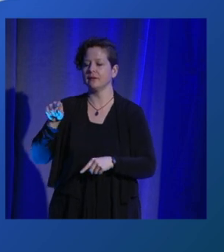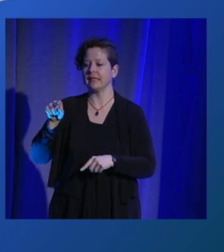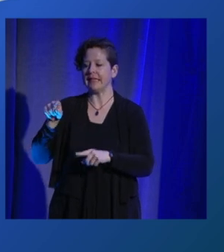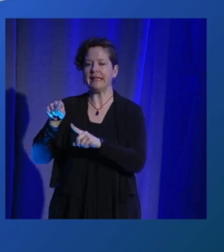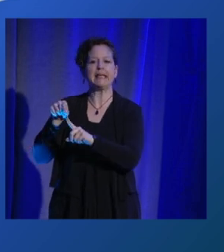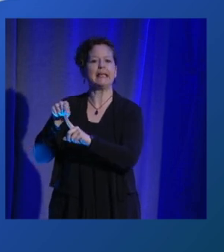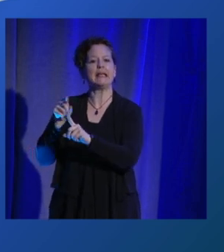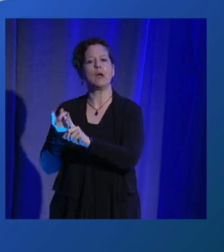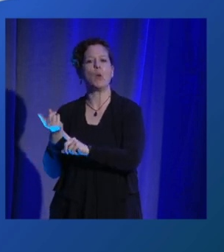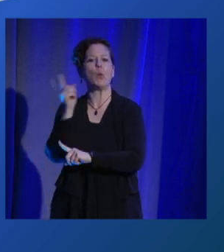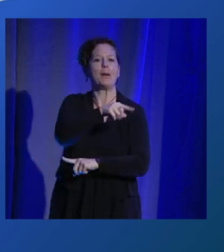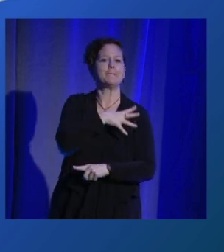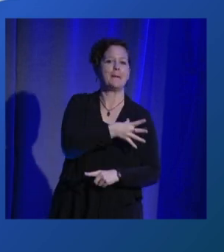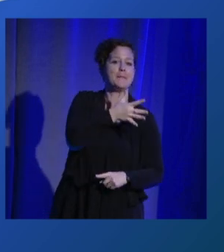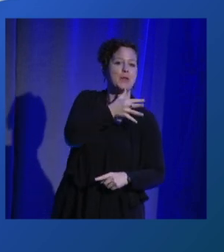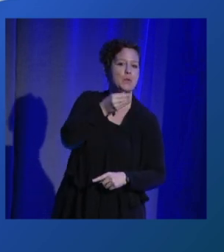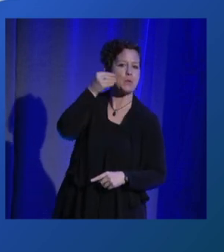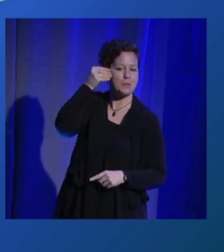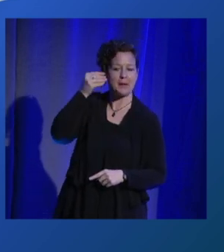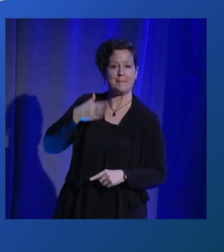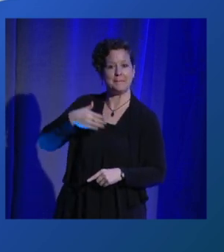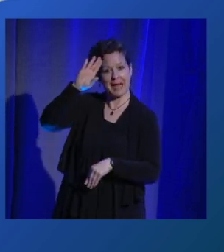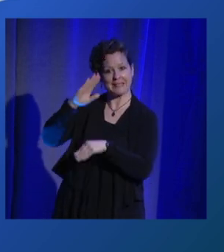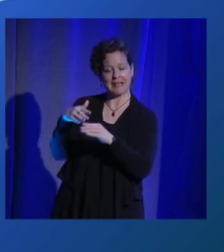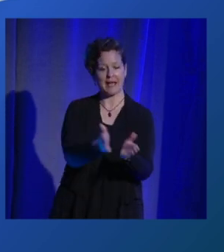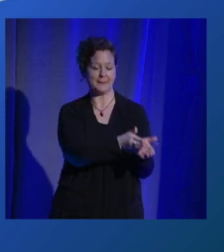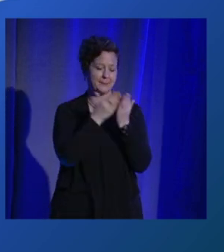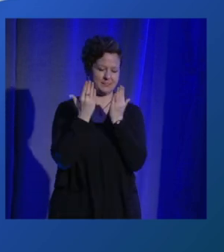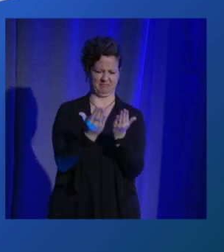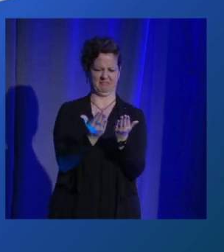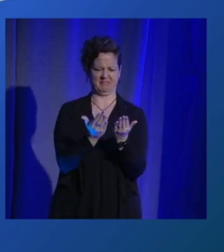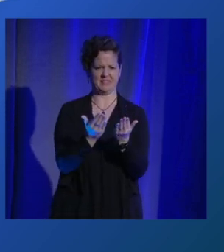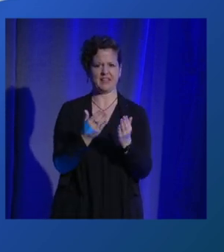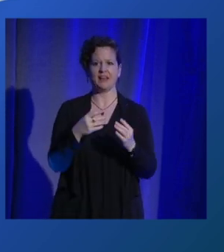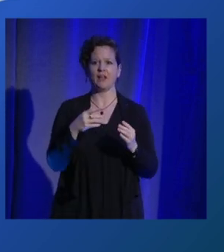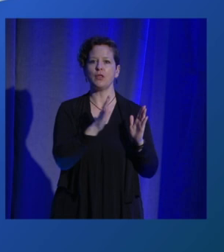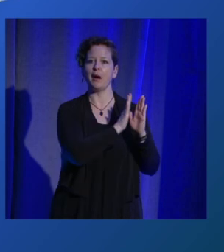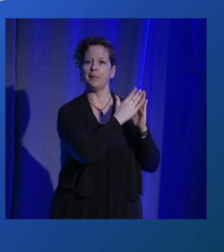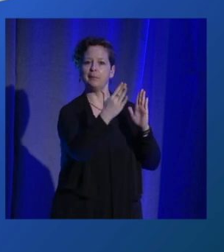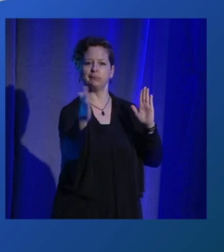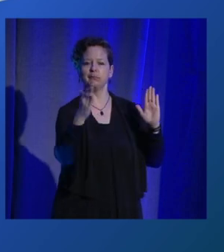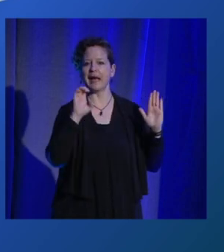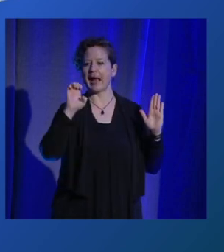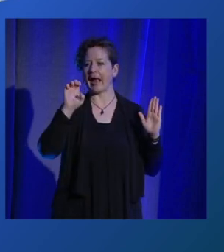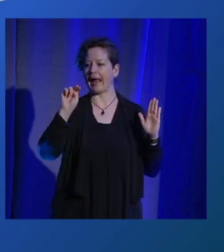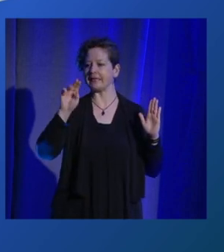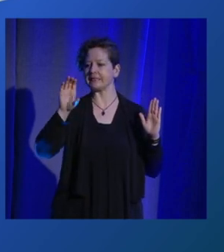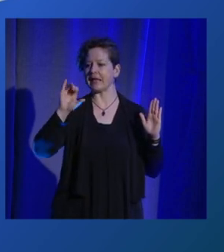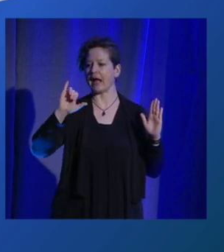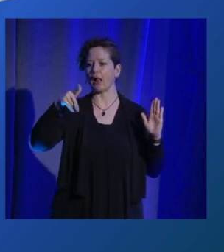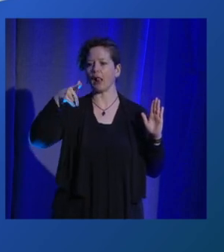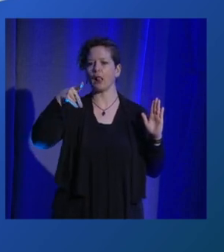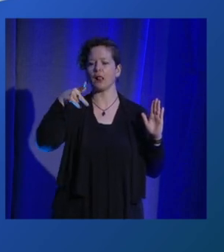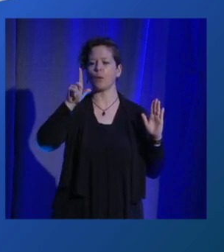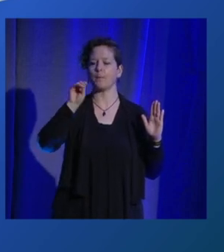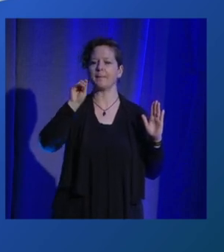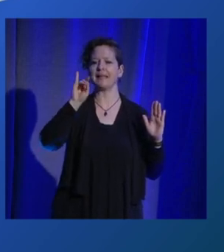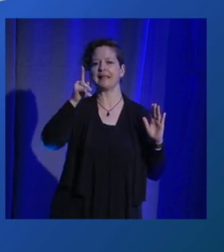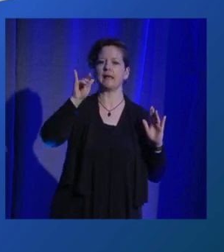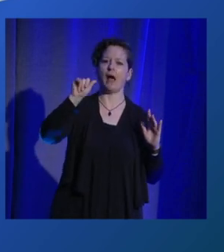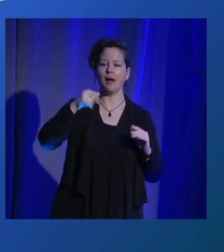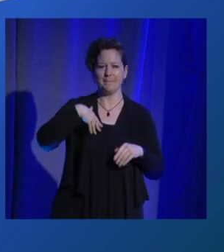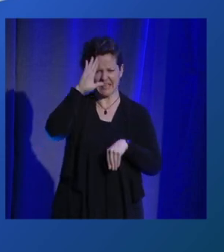mother's home and pulled out like what are these things what's in an encyclopedia what's an